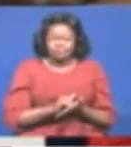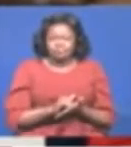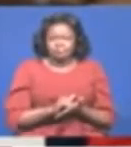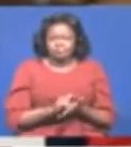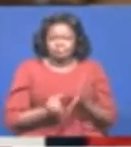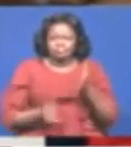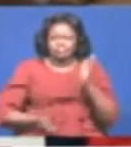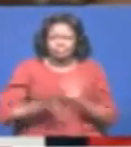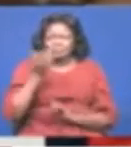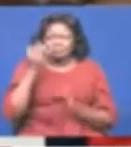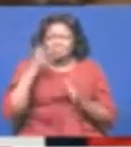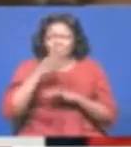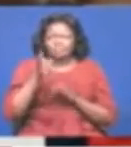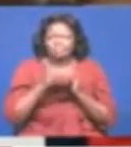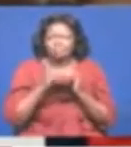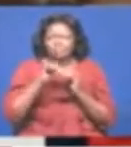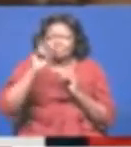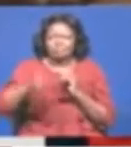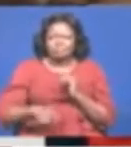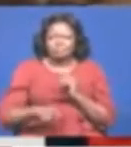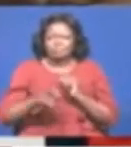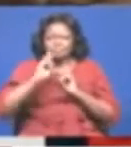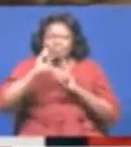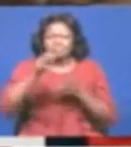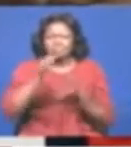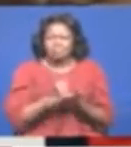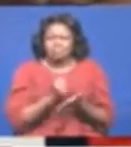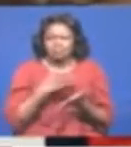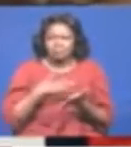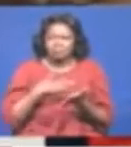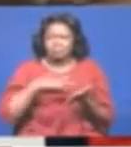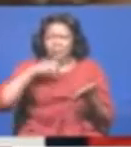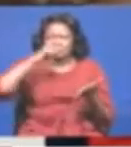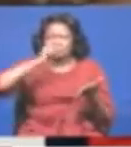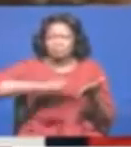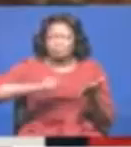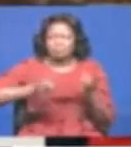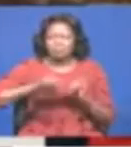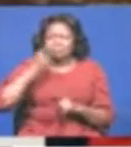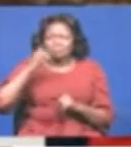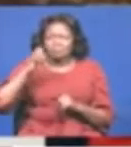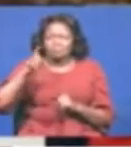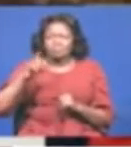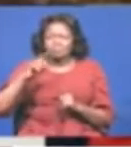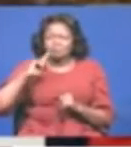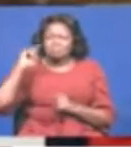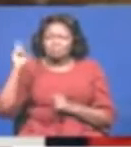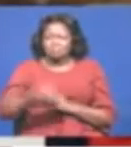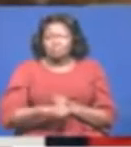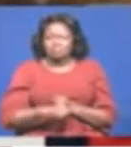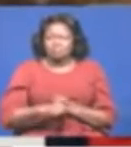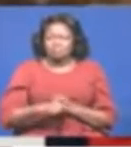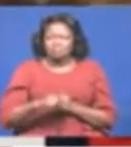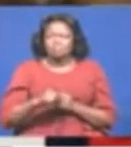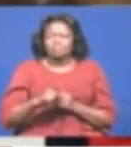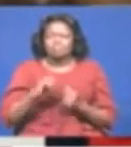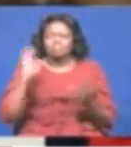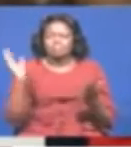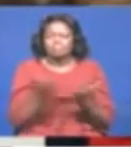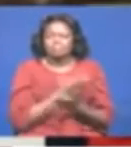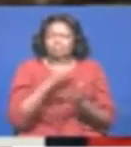this, I shall report to my office to sign my first executive order on the waiving of